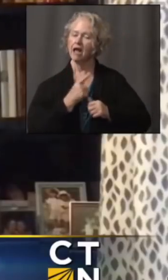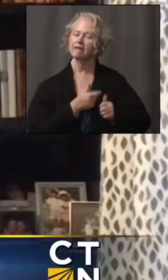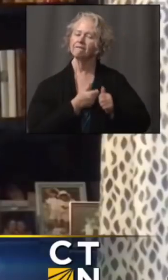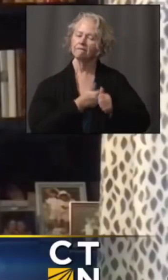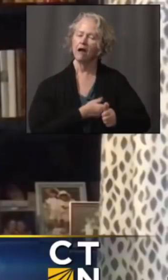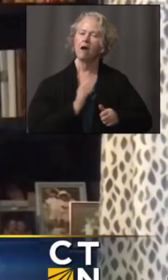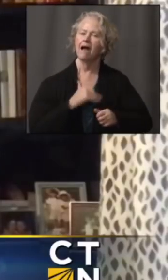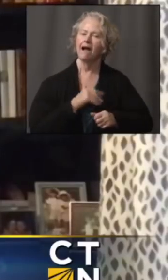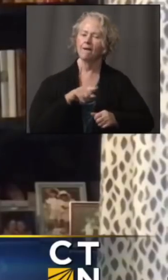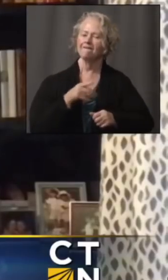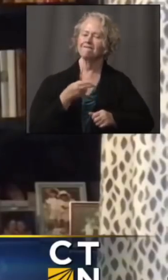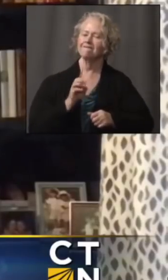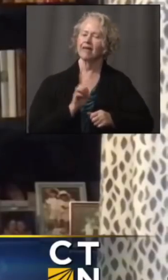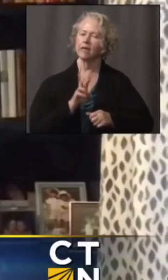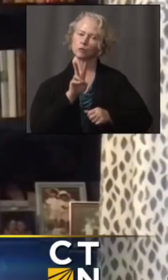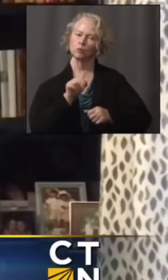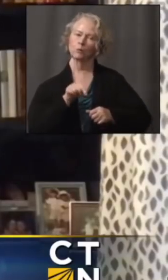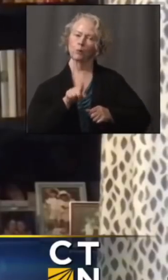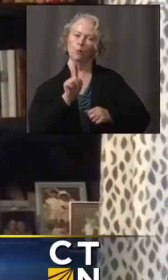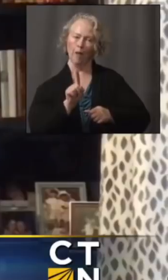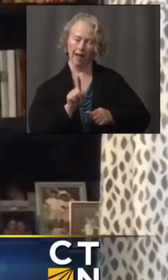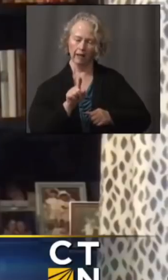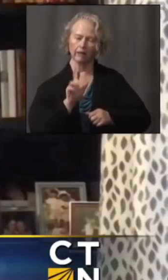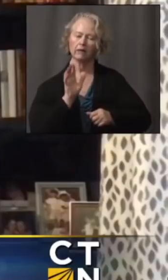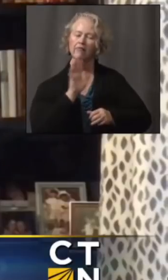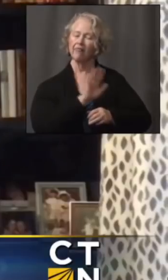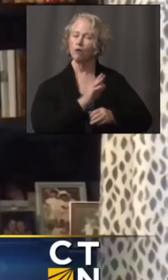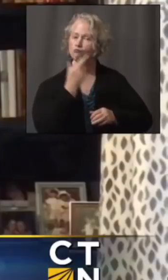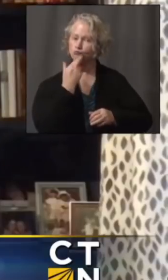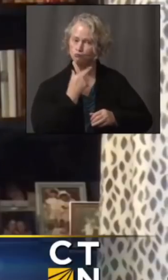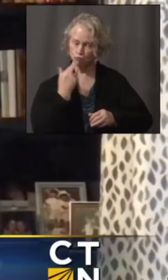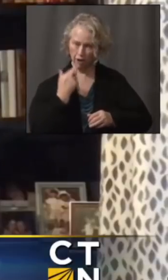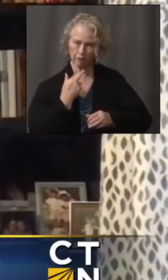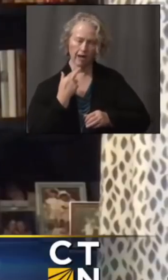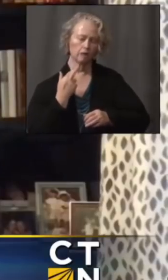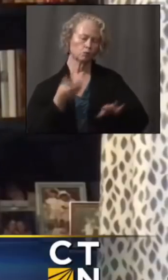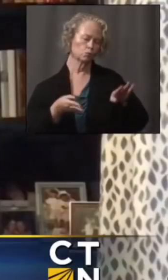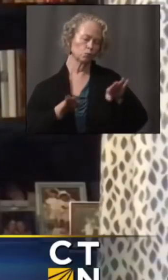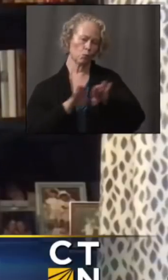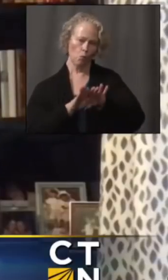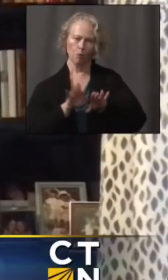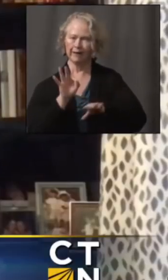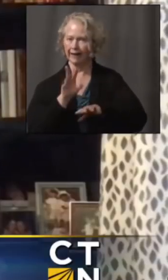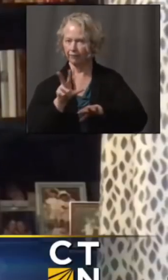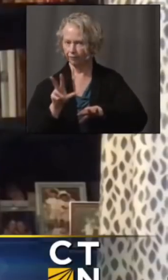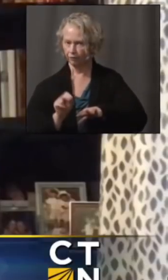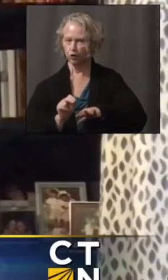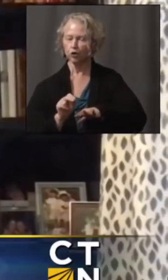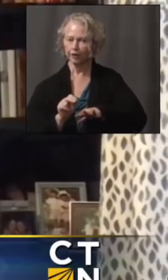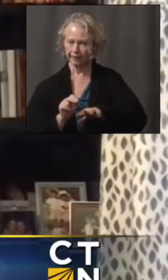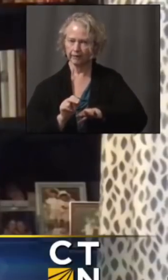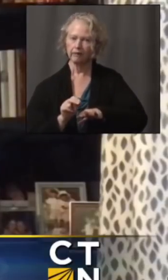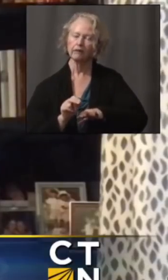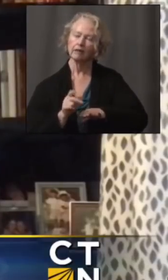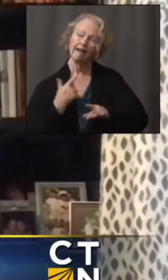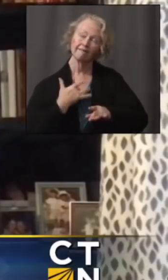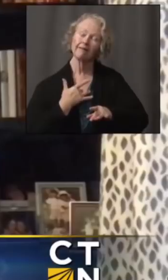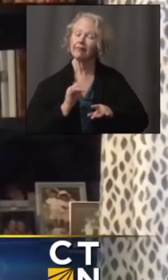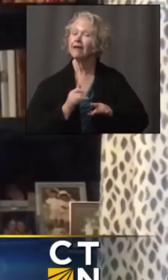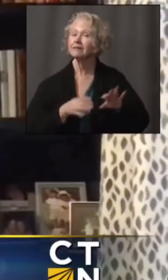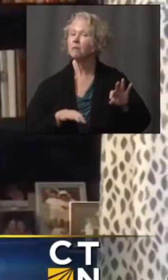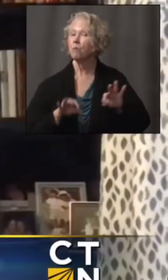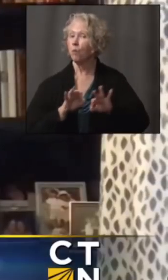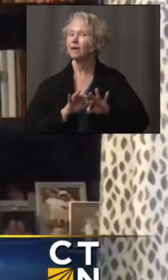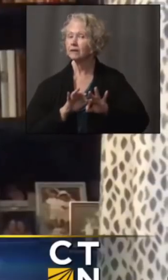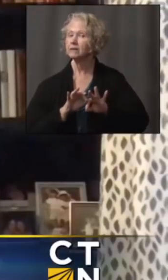phase 2.1 by saying their restaurants are going to shut down at 9:30, which is, I think, a really important step